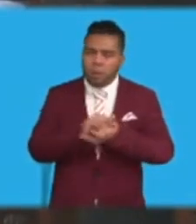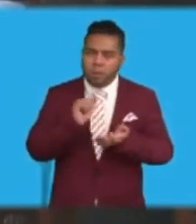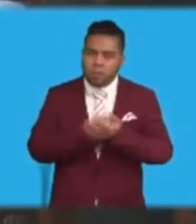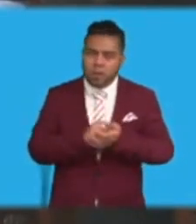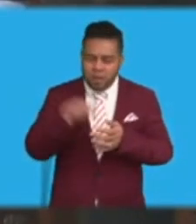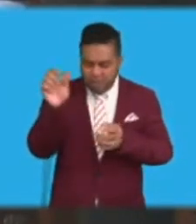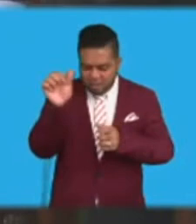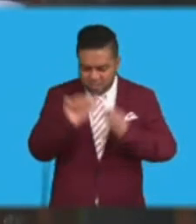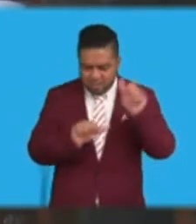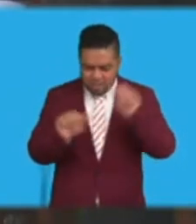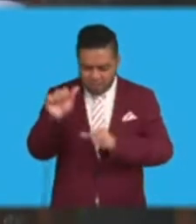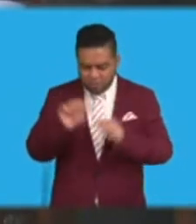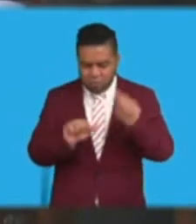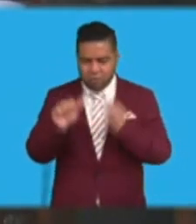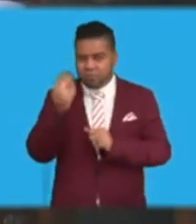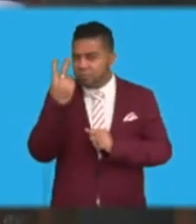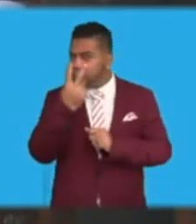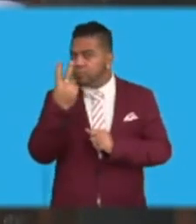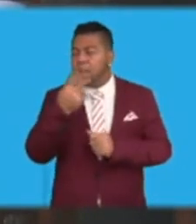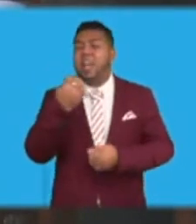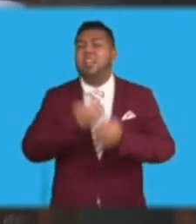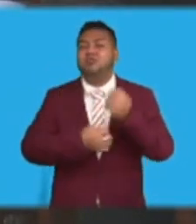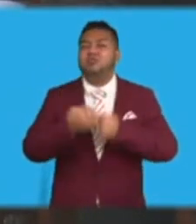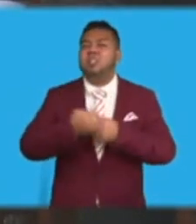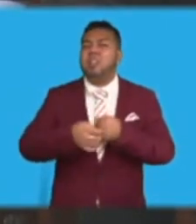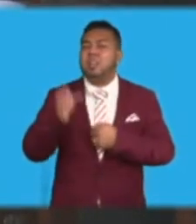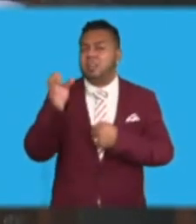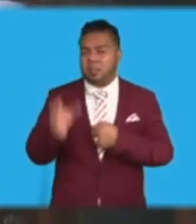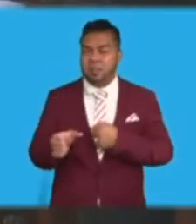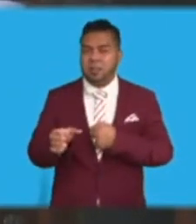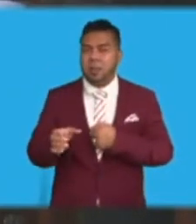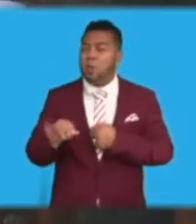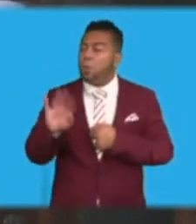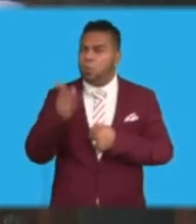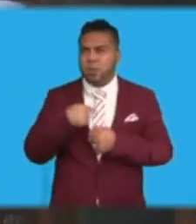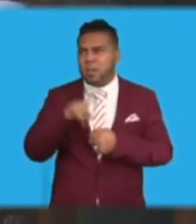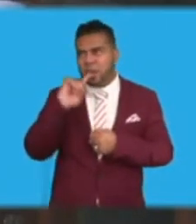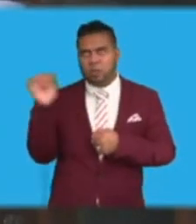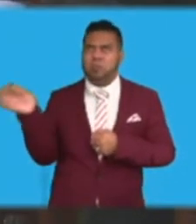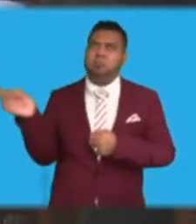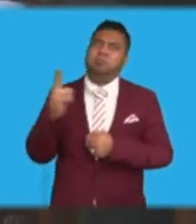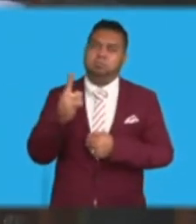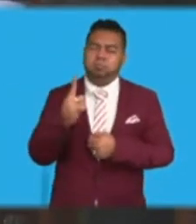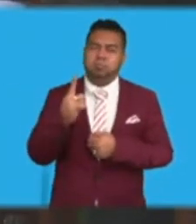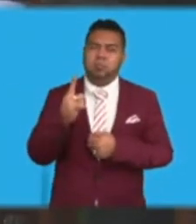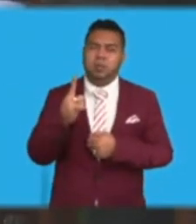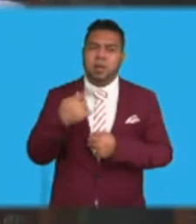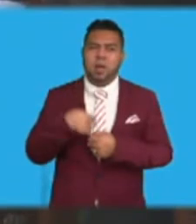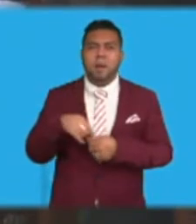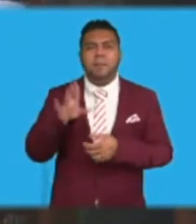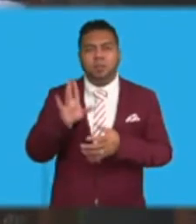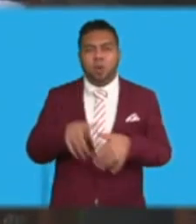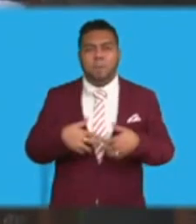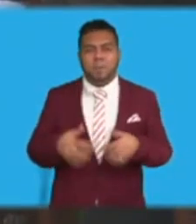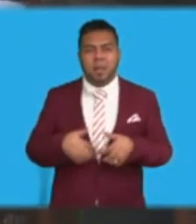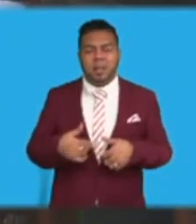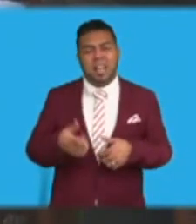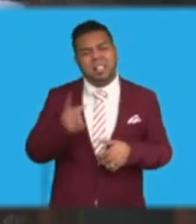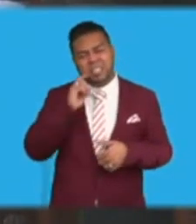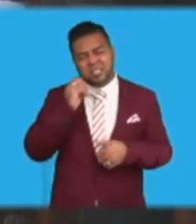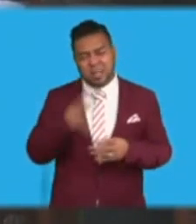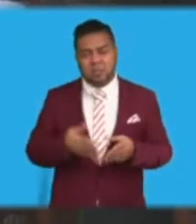examination by engineers. We just willy-nilly cannot go based on a complaint, start